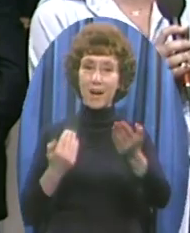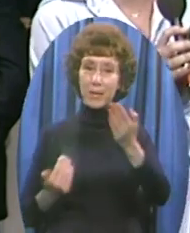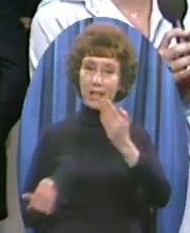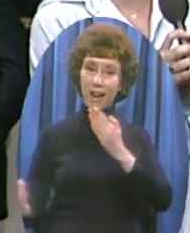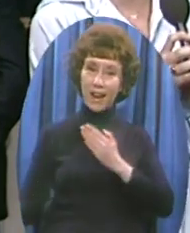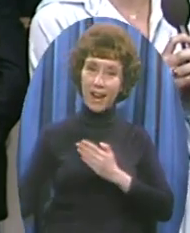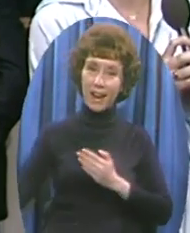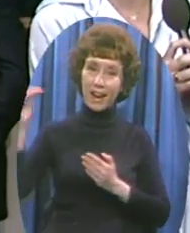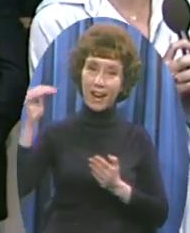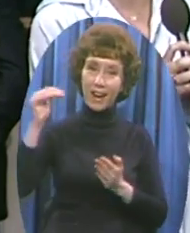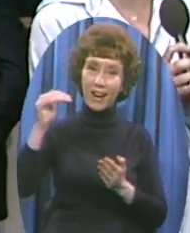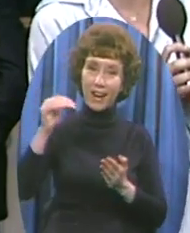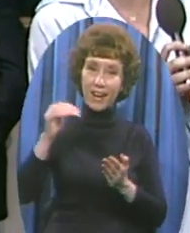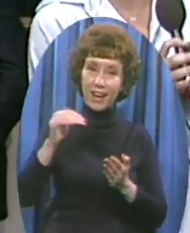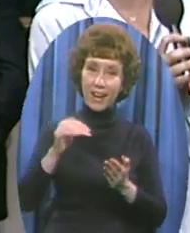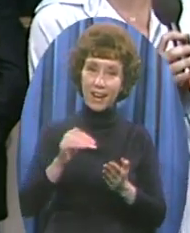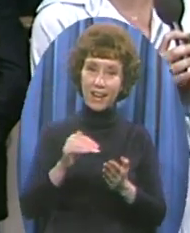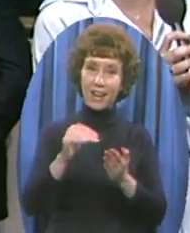come